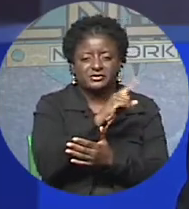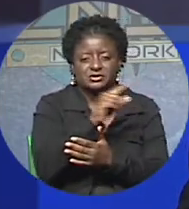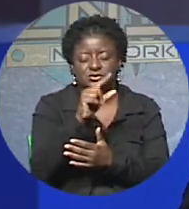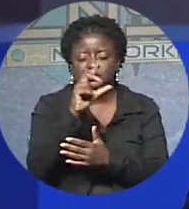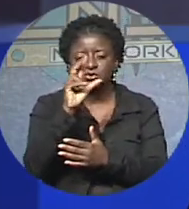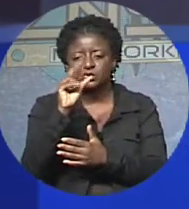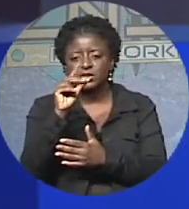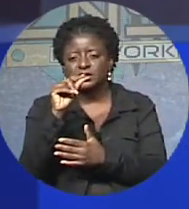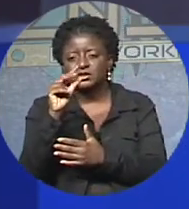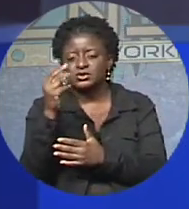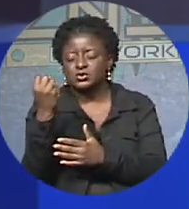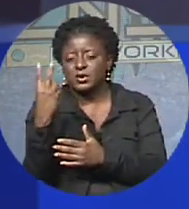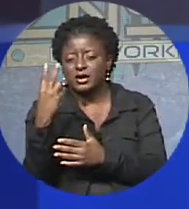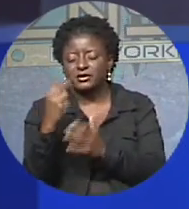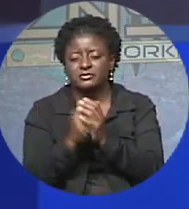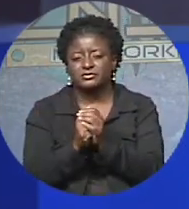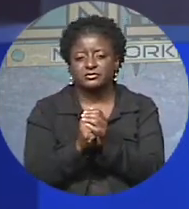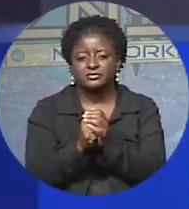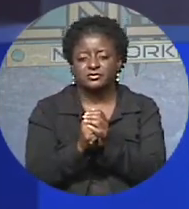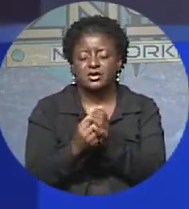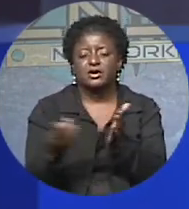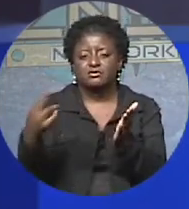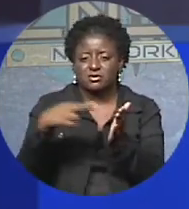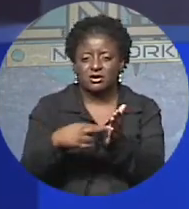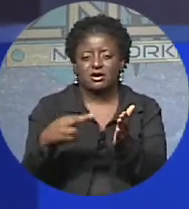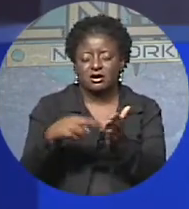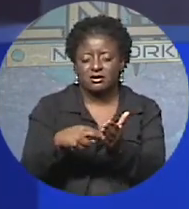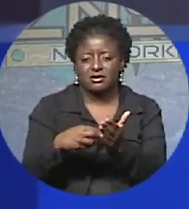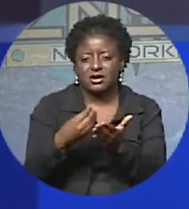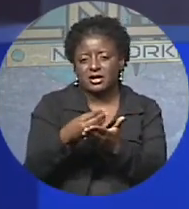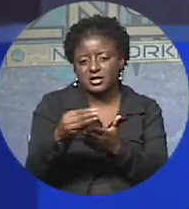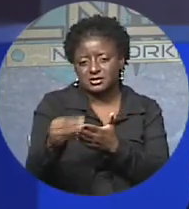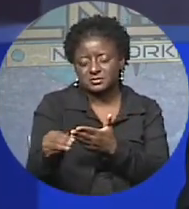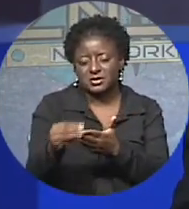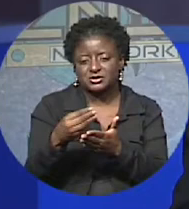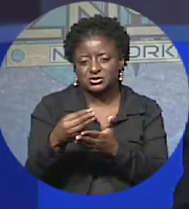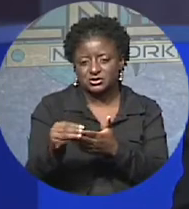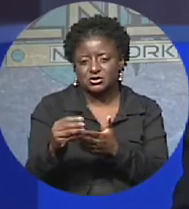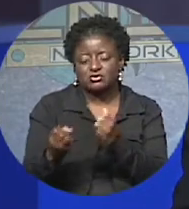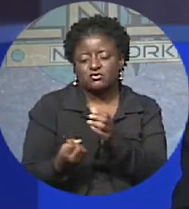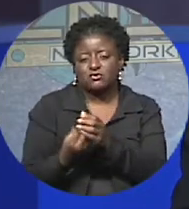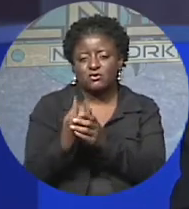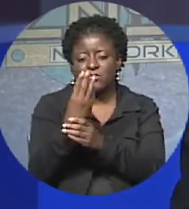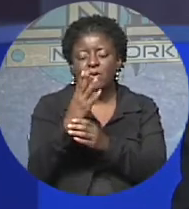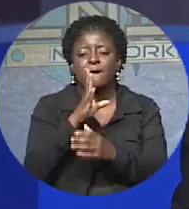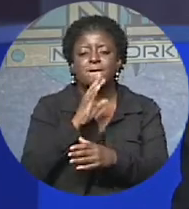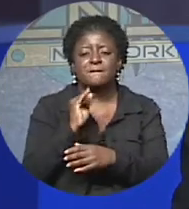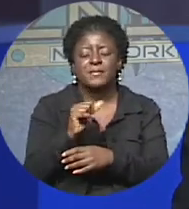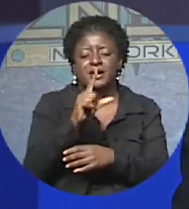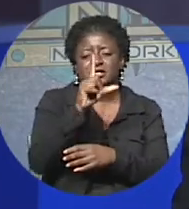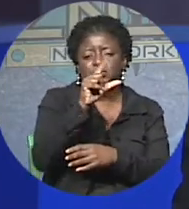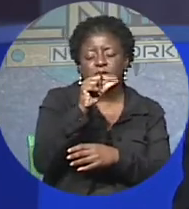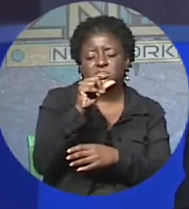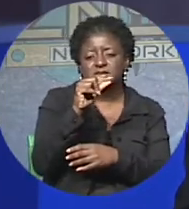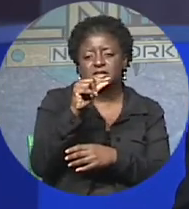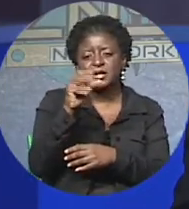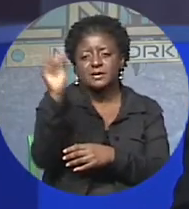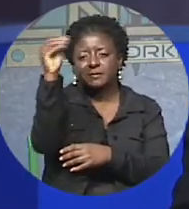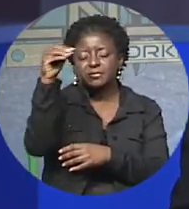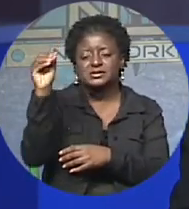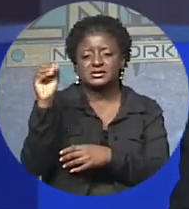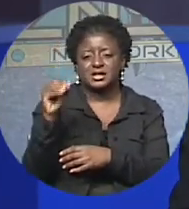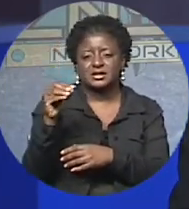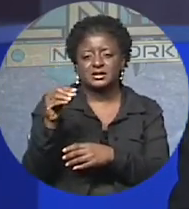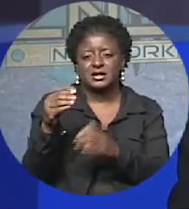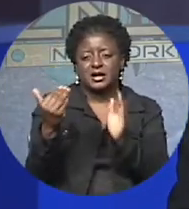Minister Christie outlined that recurrent expenditure grew by 20% compared to revenue growth by less than 0.5%,